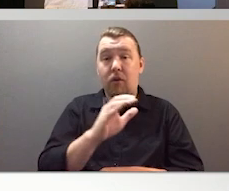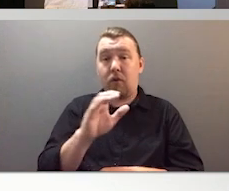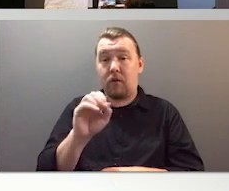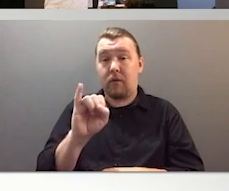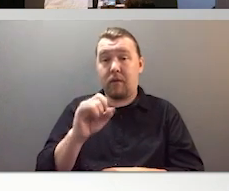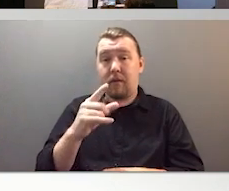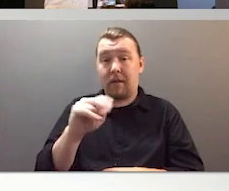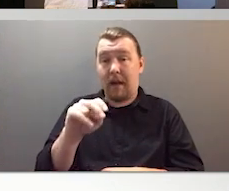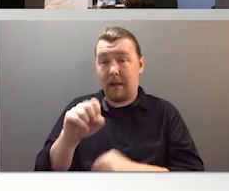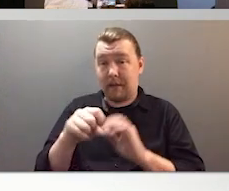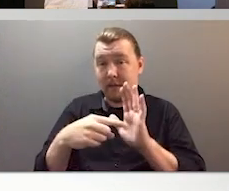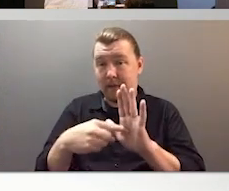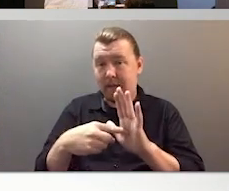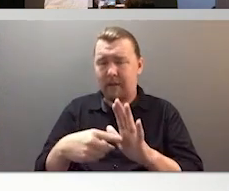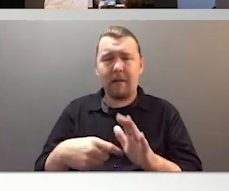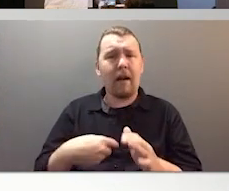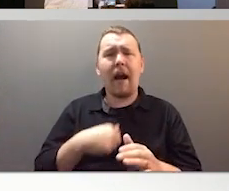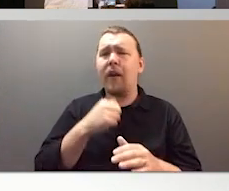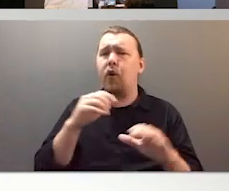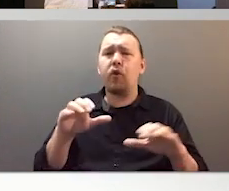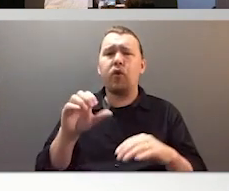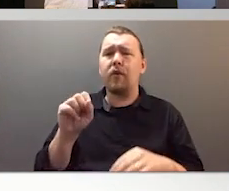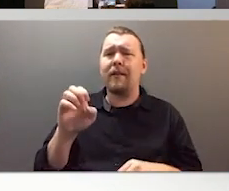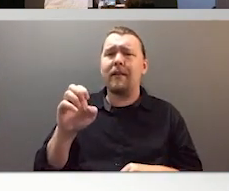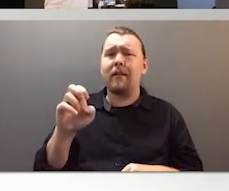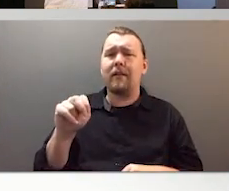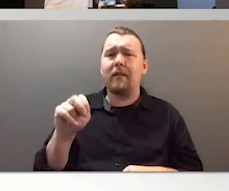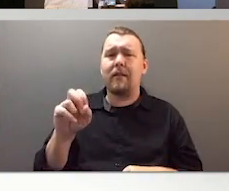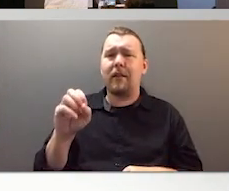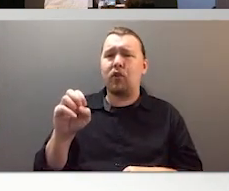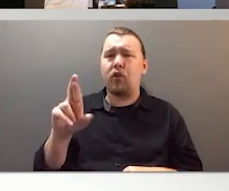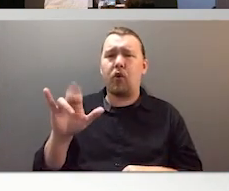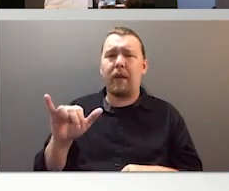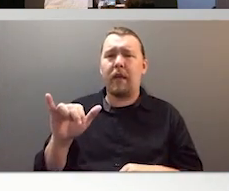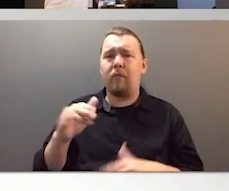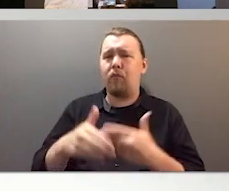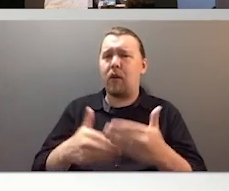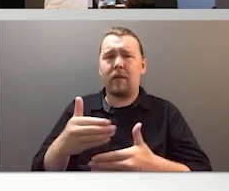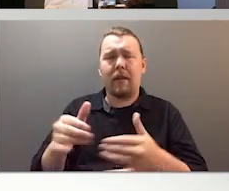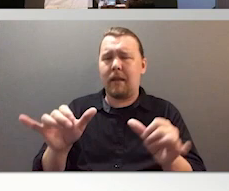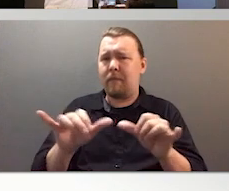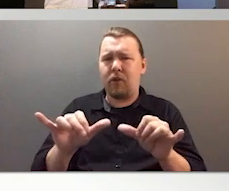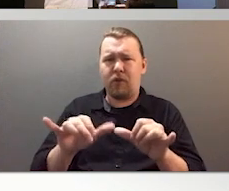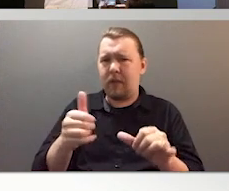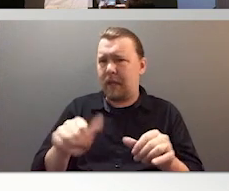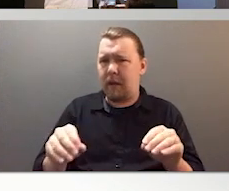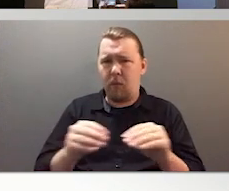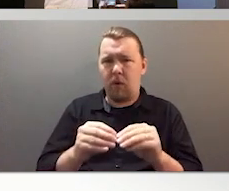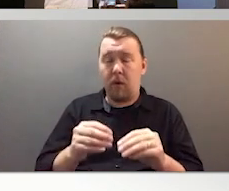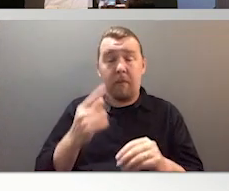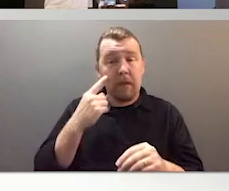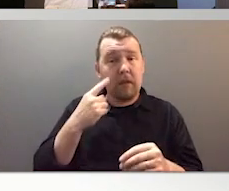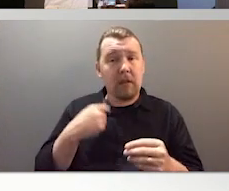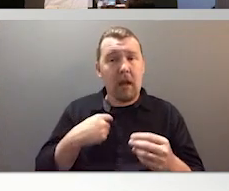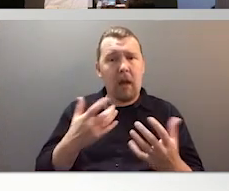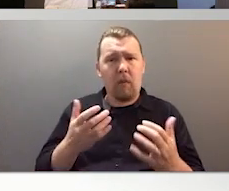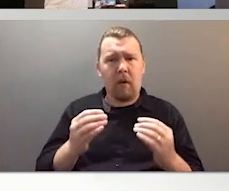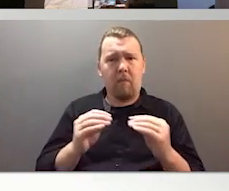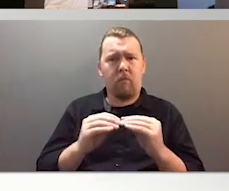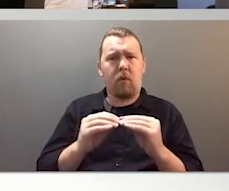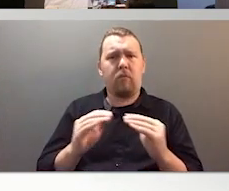to take it a step further. So I'm going to ask you how their sleep is. I'm going to ask you how their diet is. I'm going to ask you